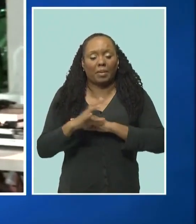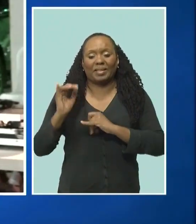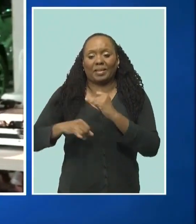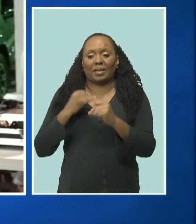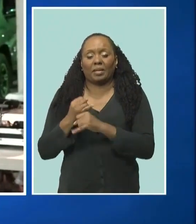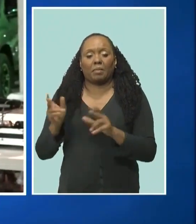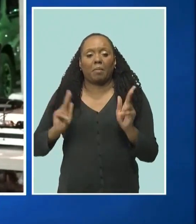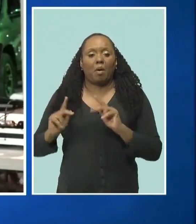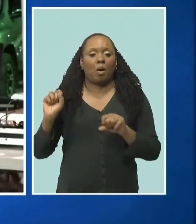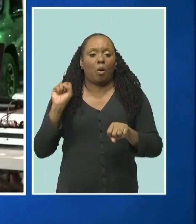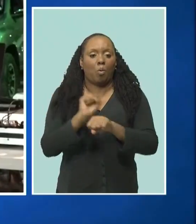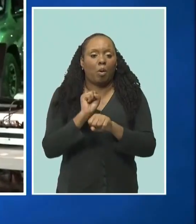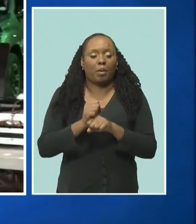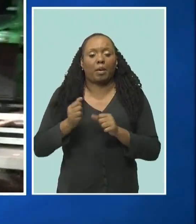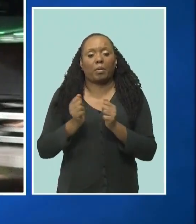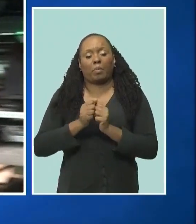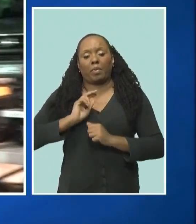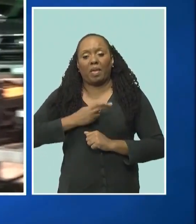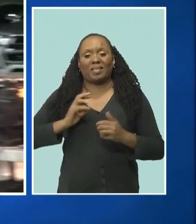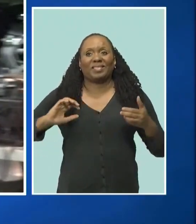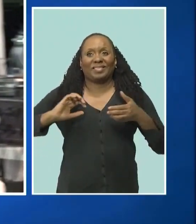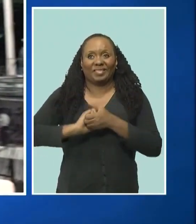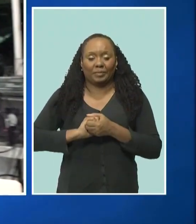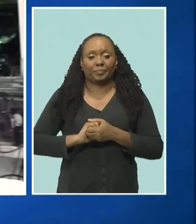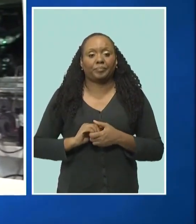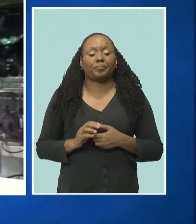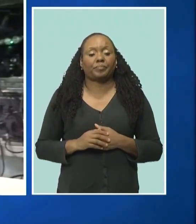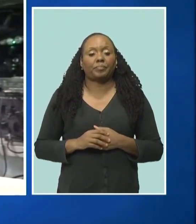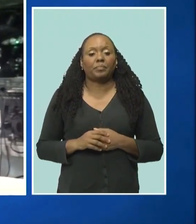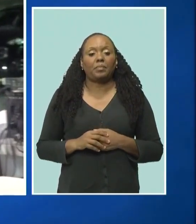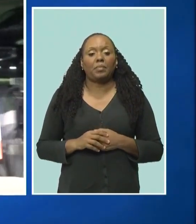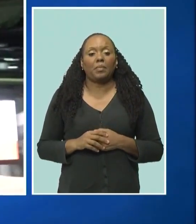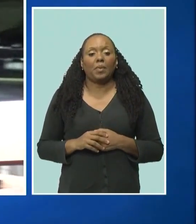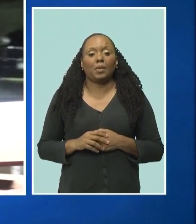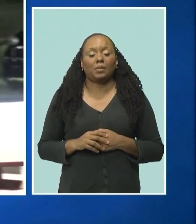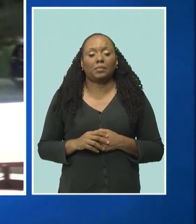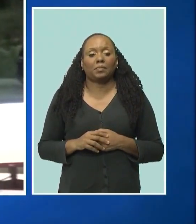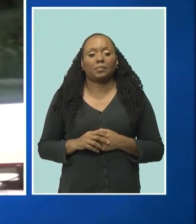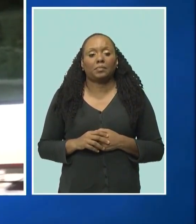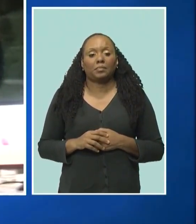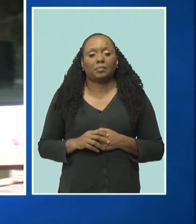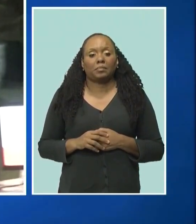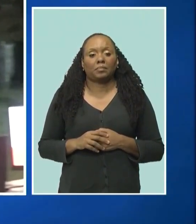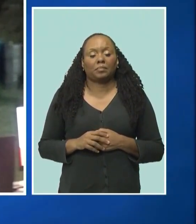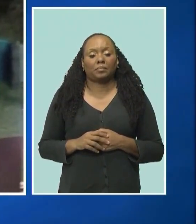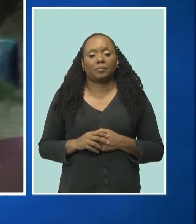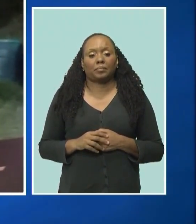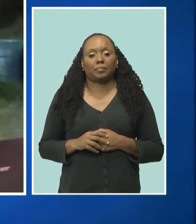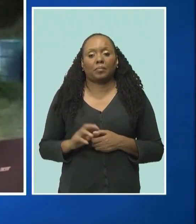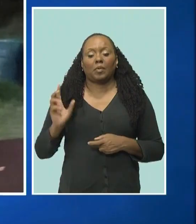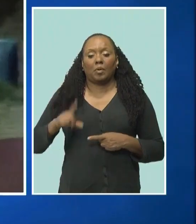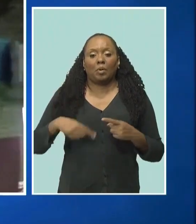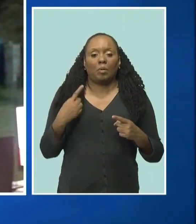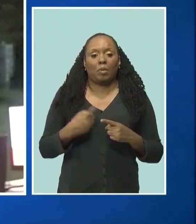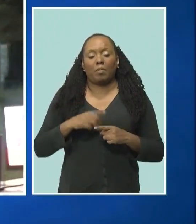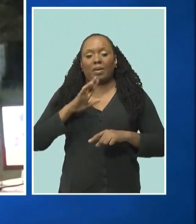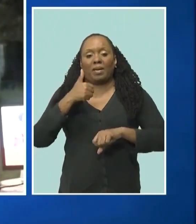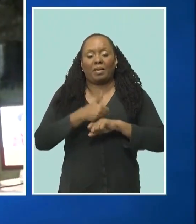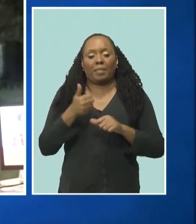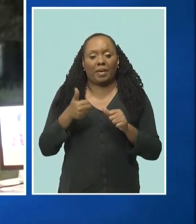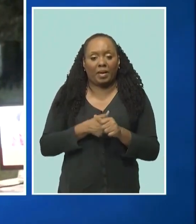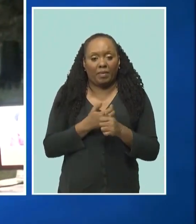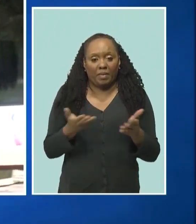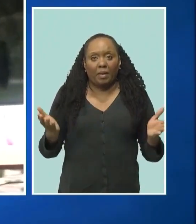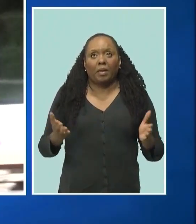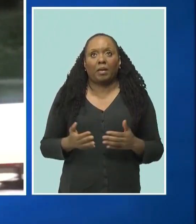with us to make sure that when we start to put the further basics in place to make that